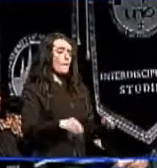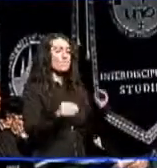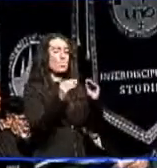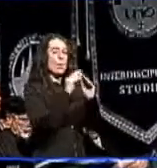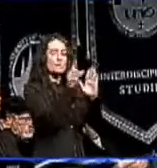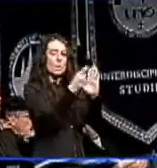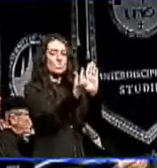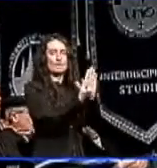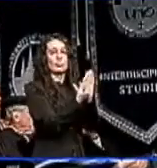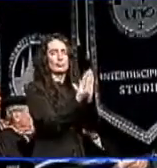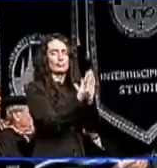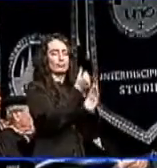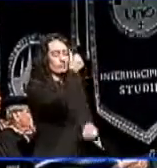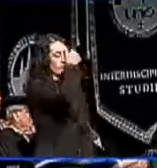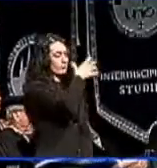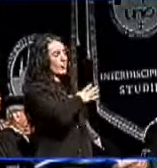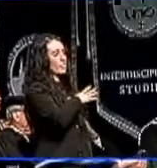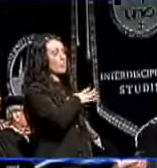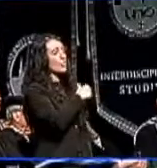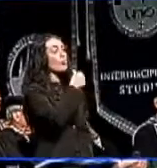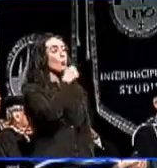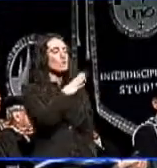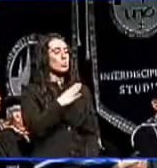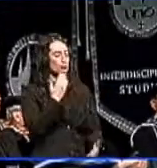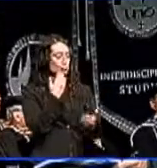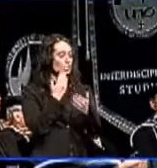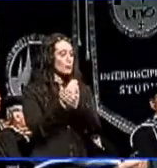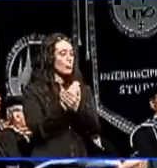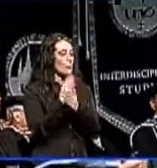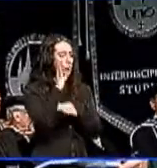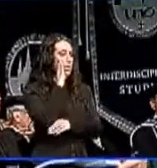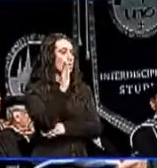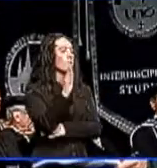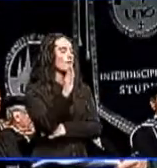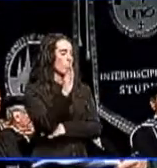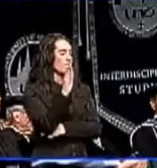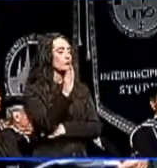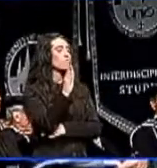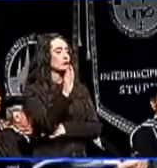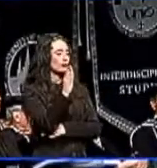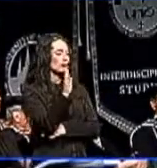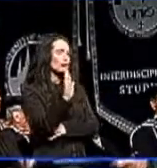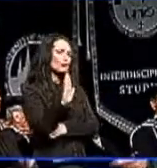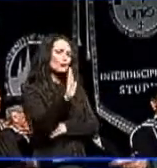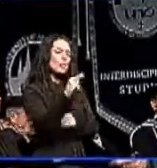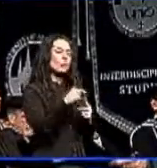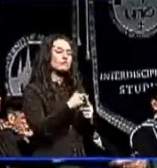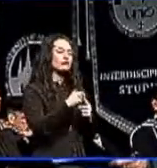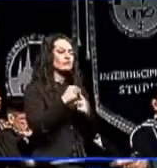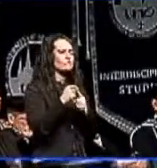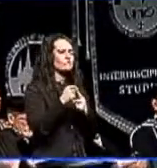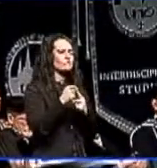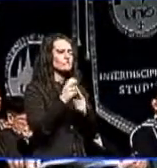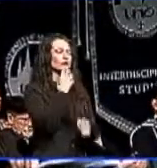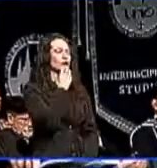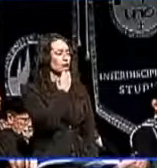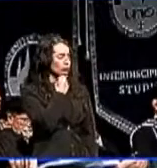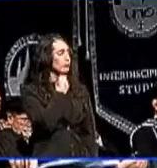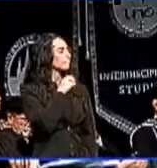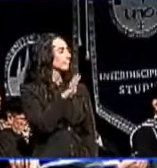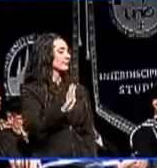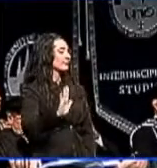graduates, men and women of goodwill. You are special, class of